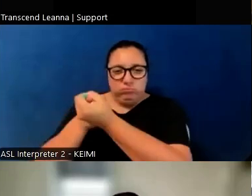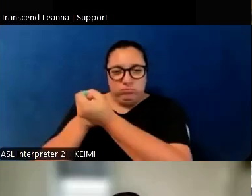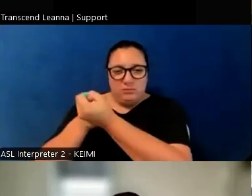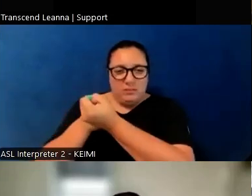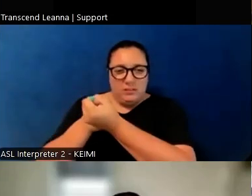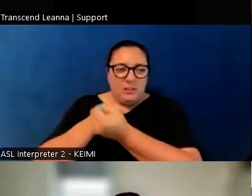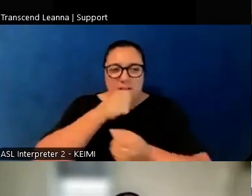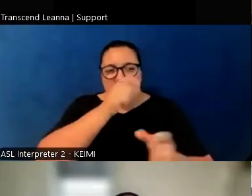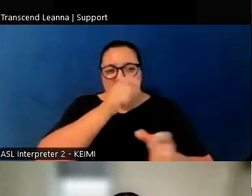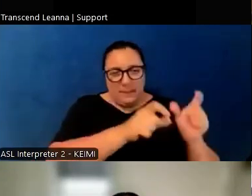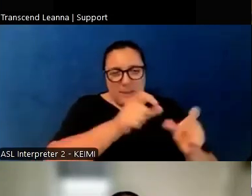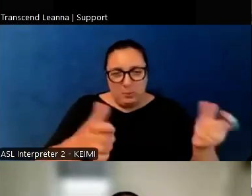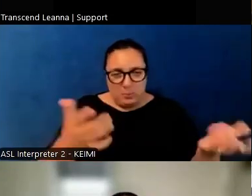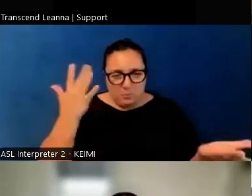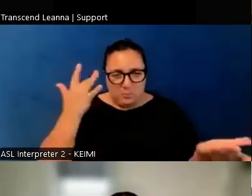Okay, that's another story.